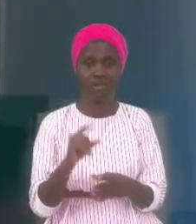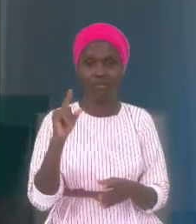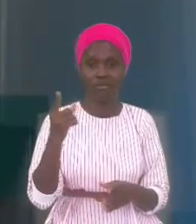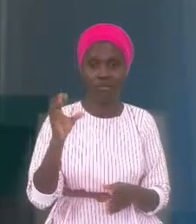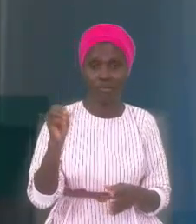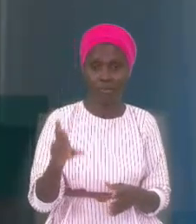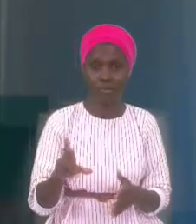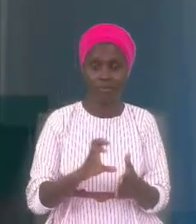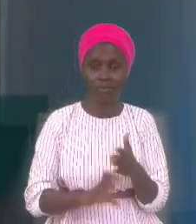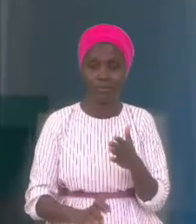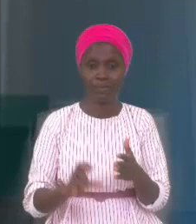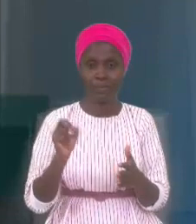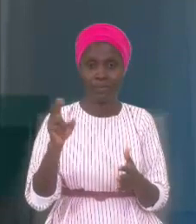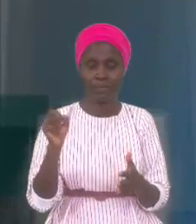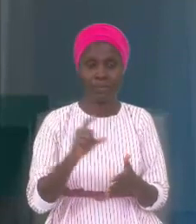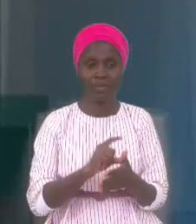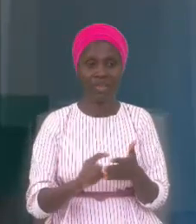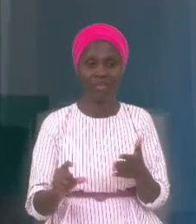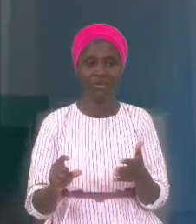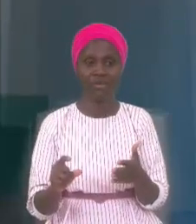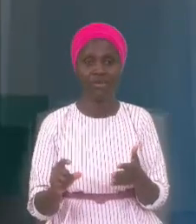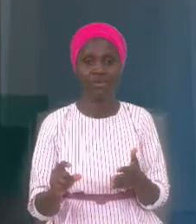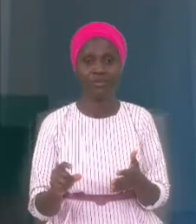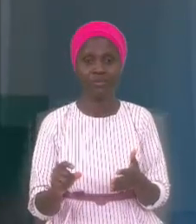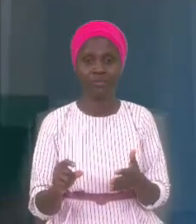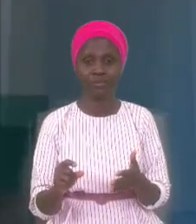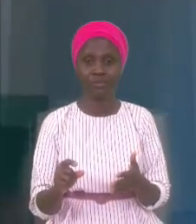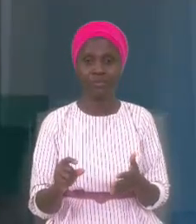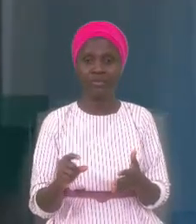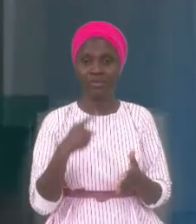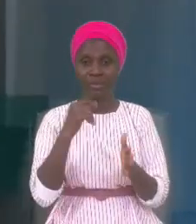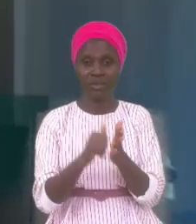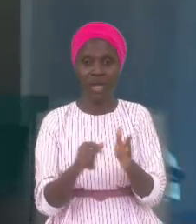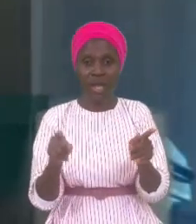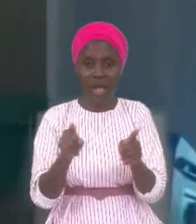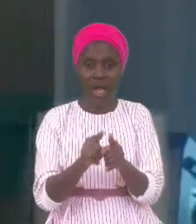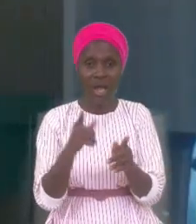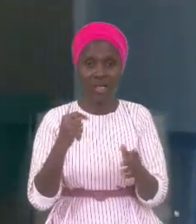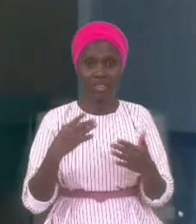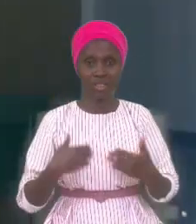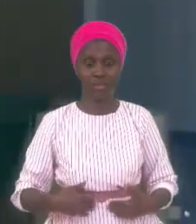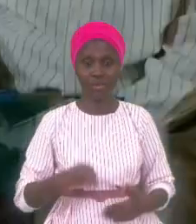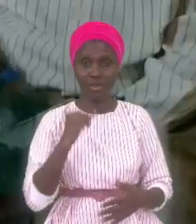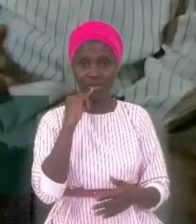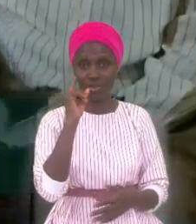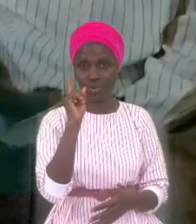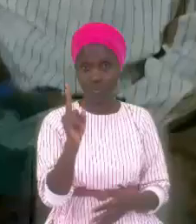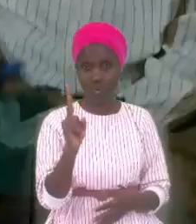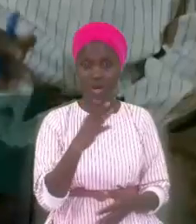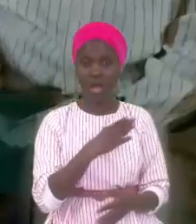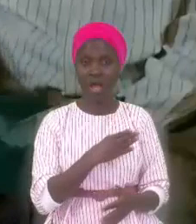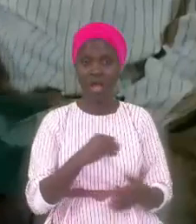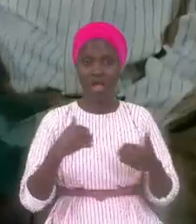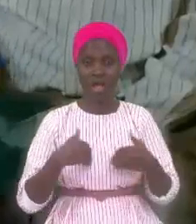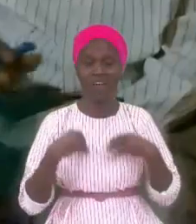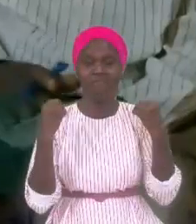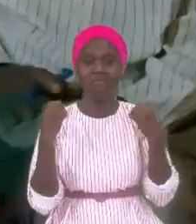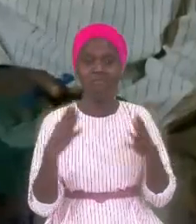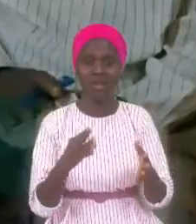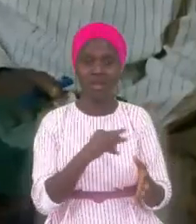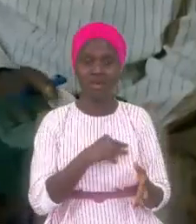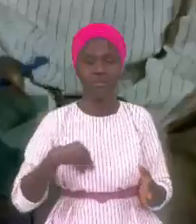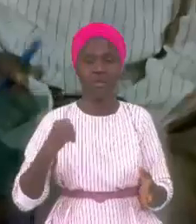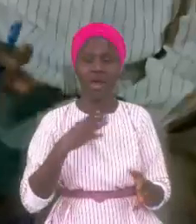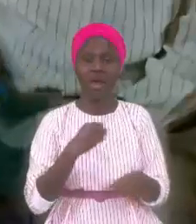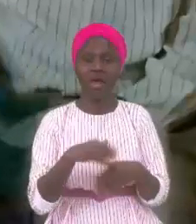reading from verse 12, for as the body is one and has many members, and all the